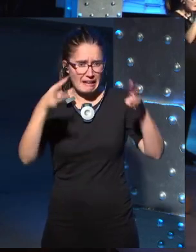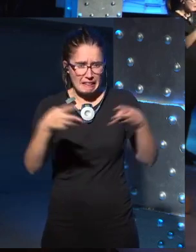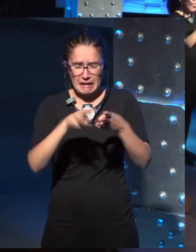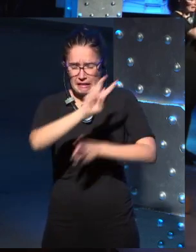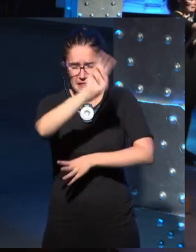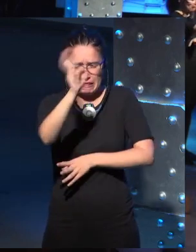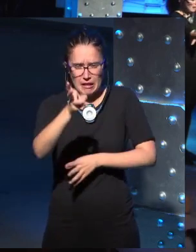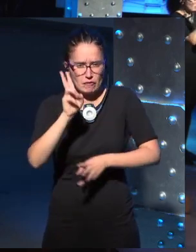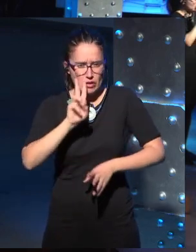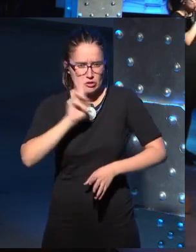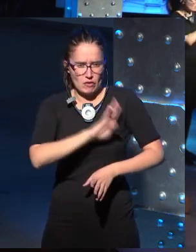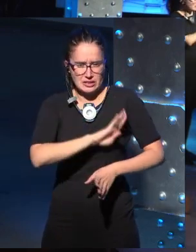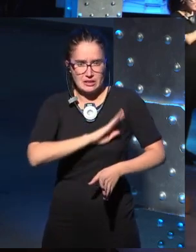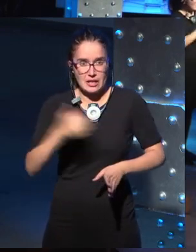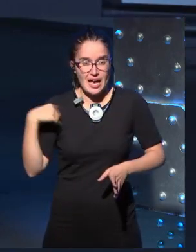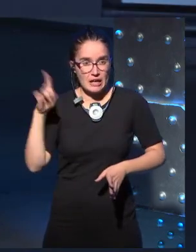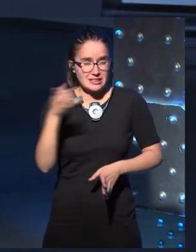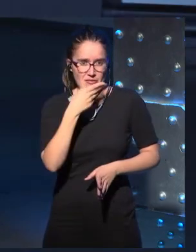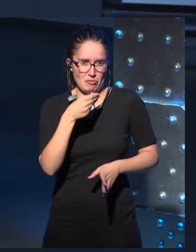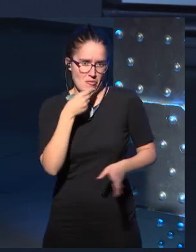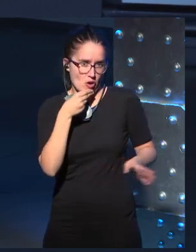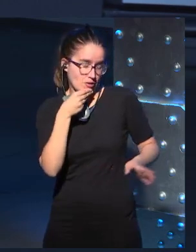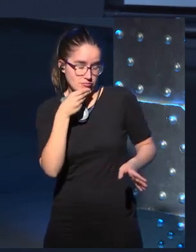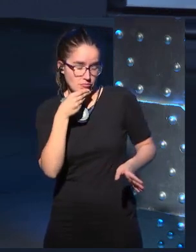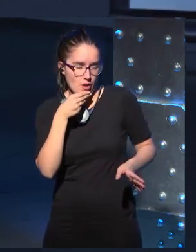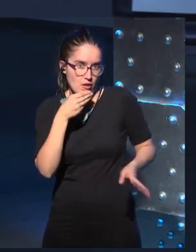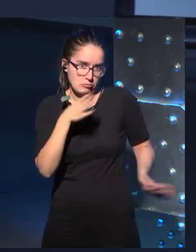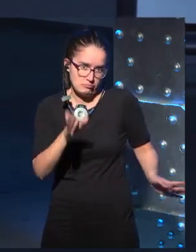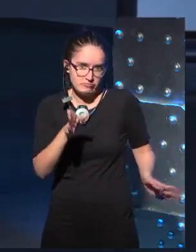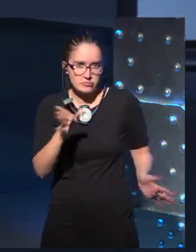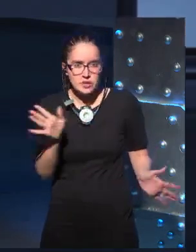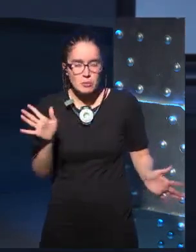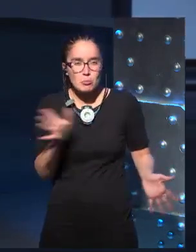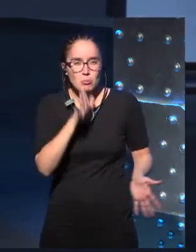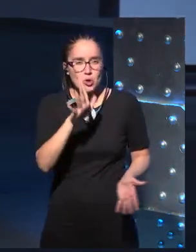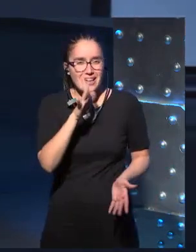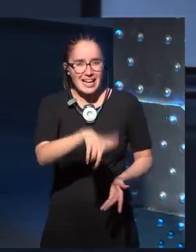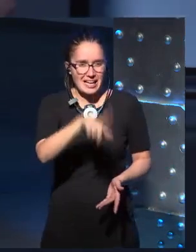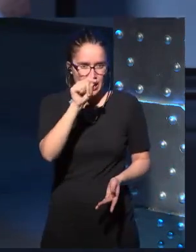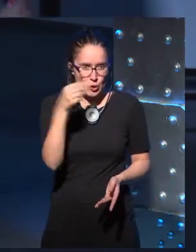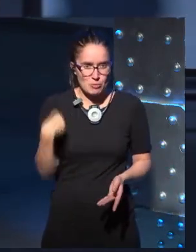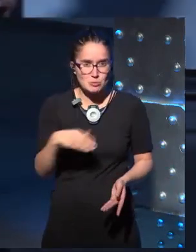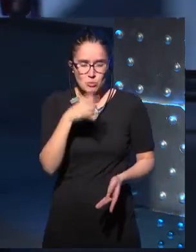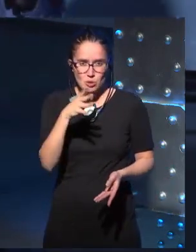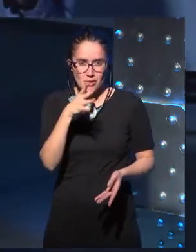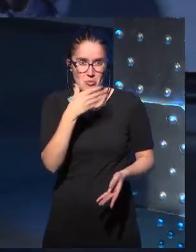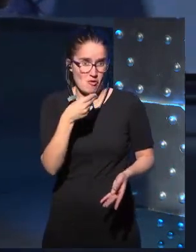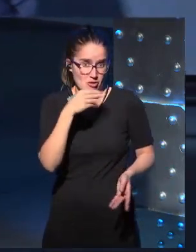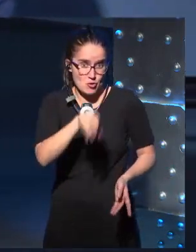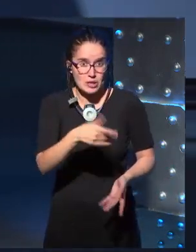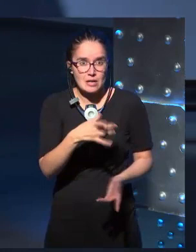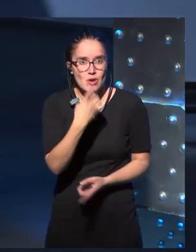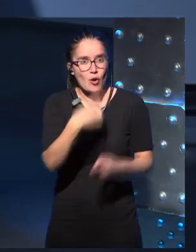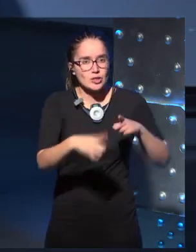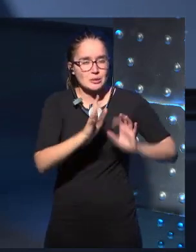is really not pretty compared to what you can see. So why on earth did I choose this one? Well, something special happened to that